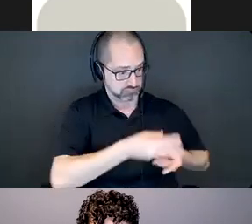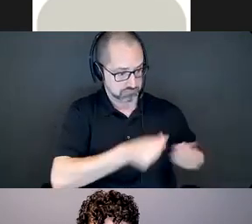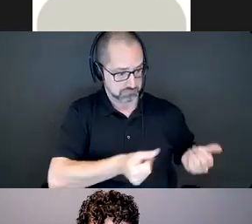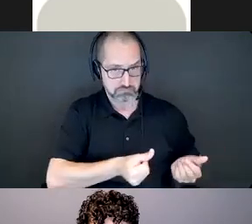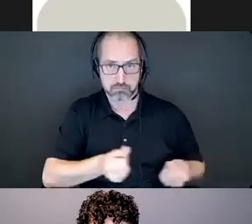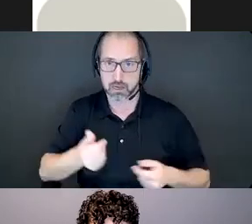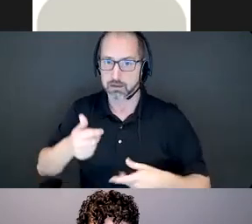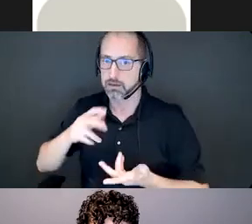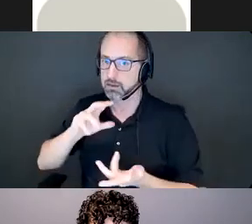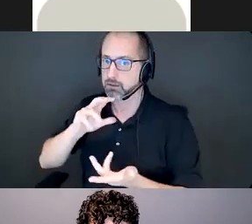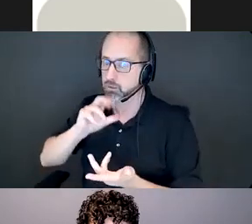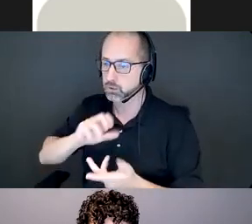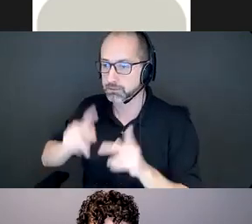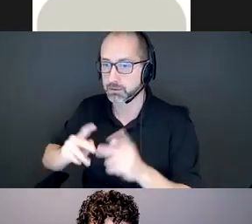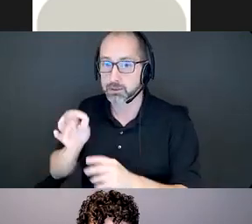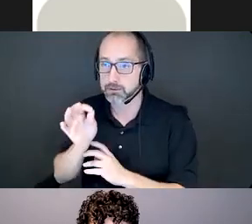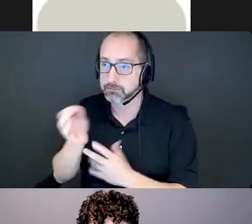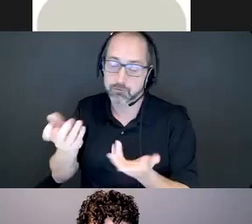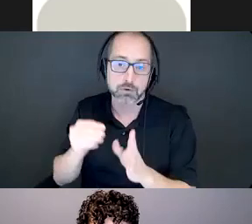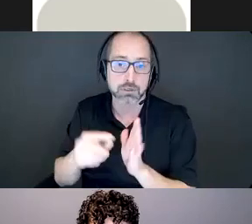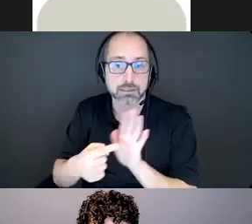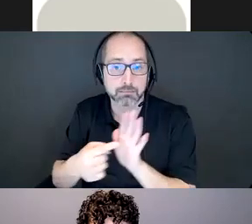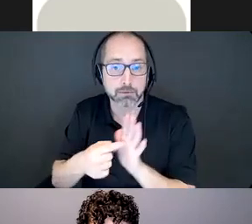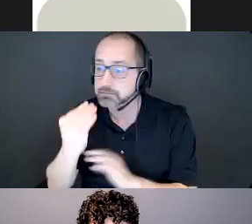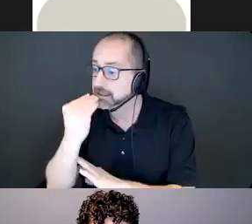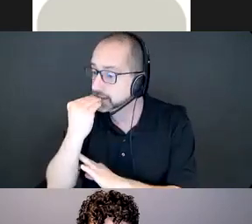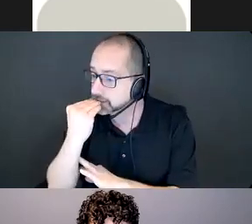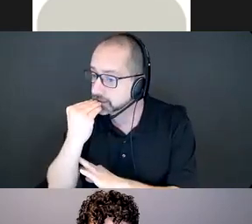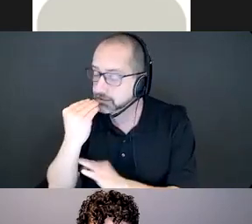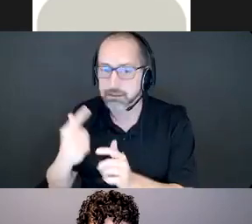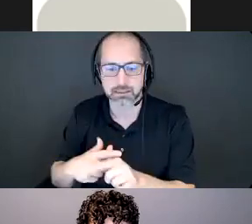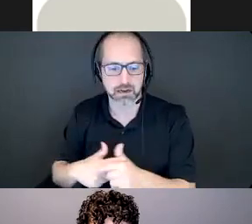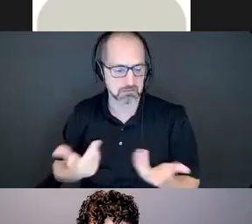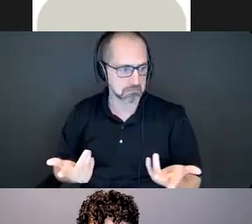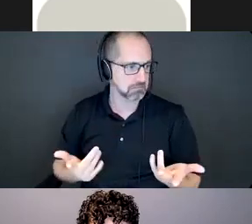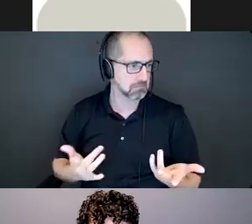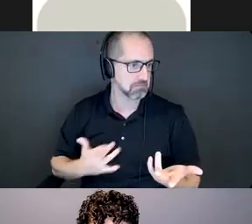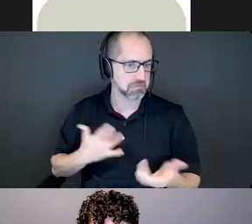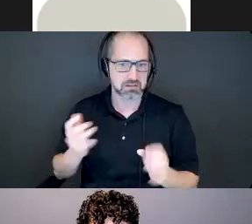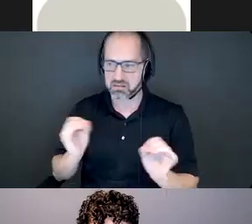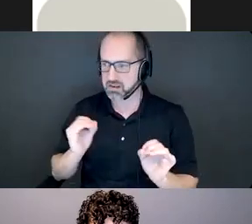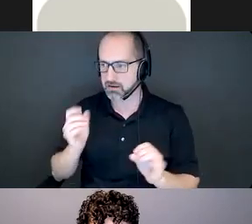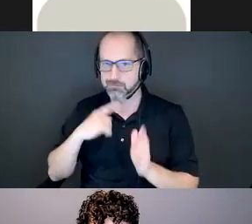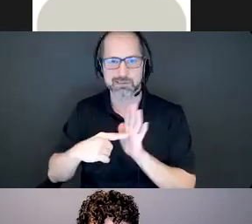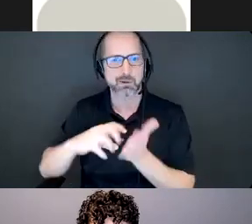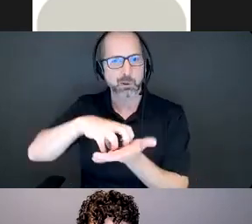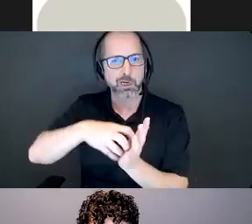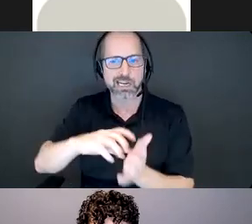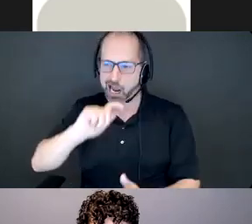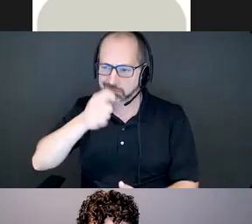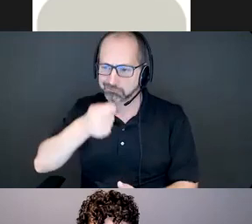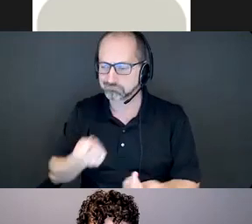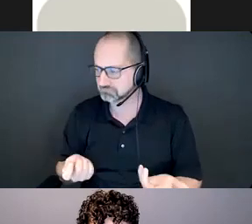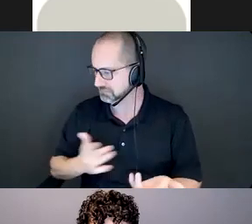So sometimes people will take an edible, and they'll think, well, gee whiz, I had a bite of this cookie and it really didn't do anything for me, so I'll have some